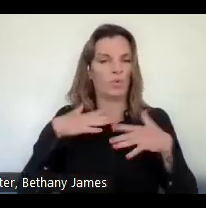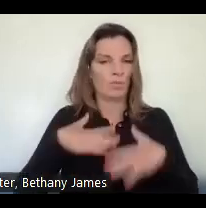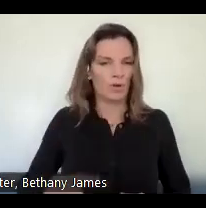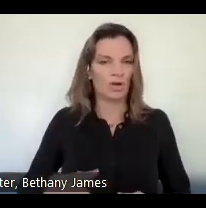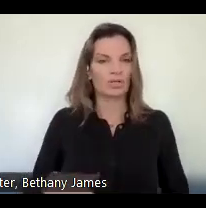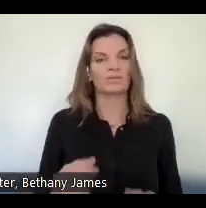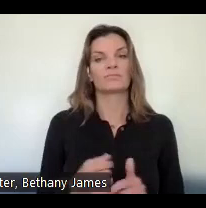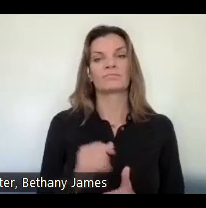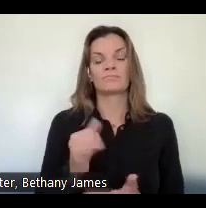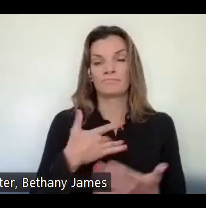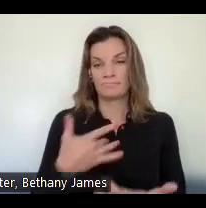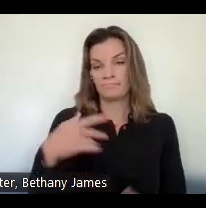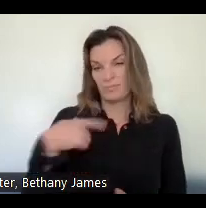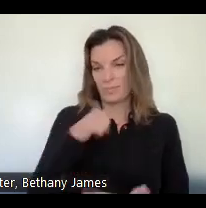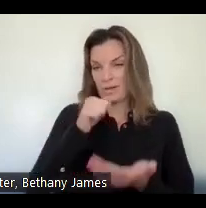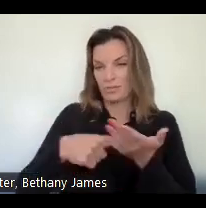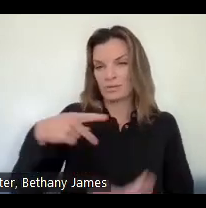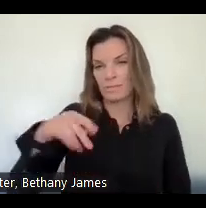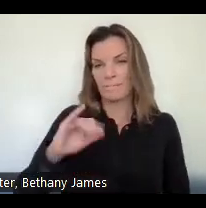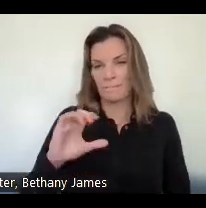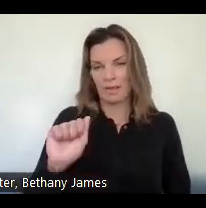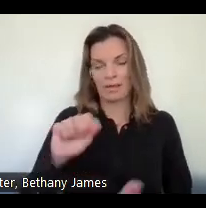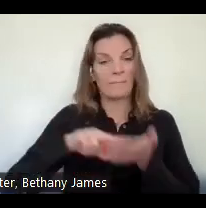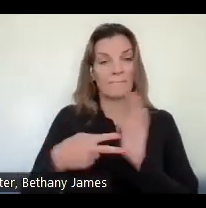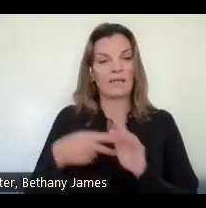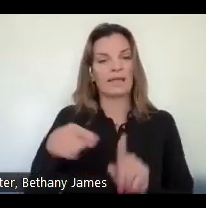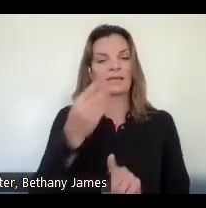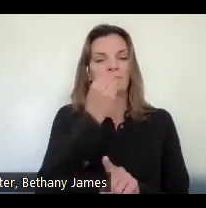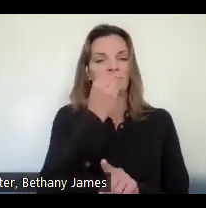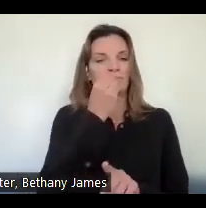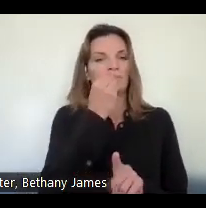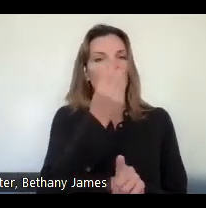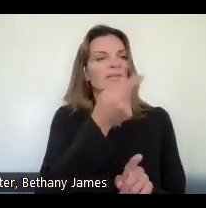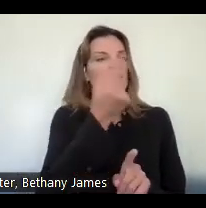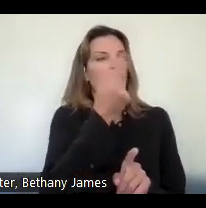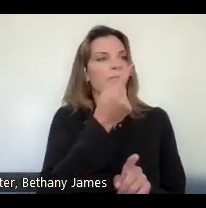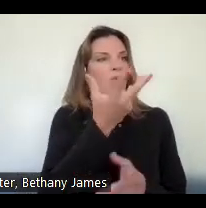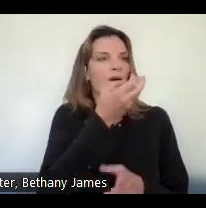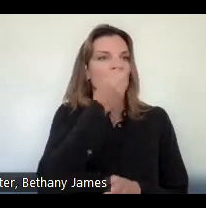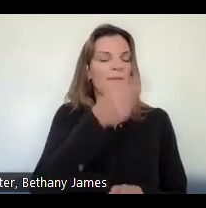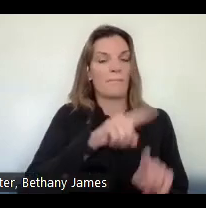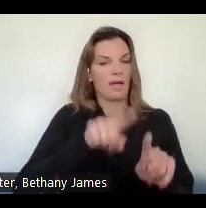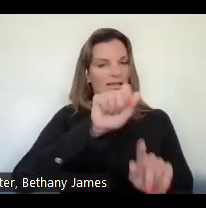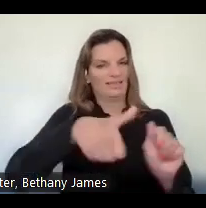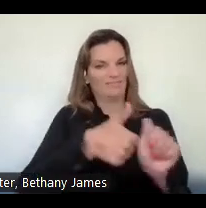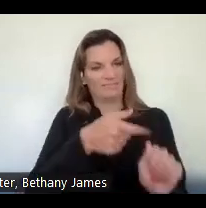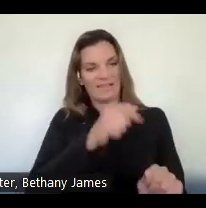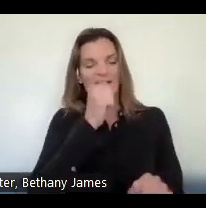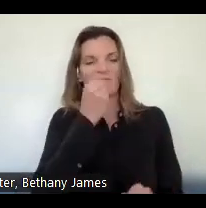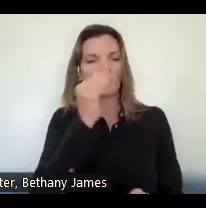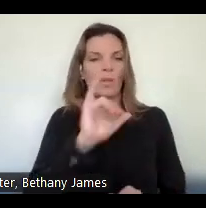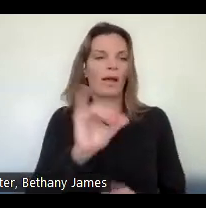about a lot is pica, which is the eating of non-food objects such as